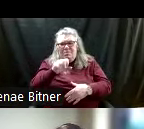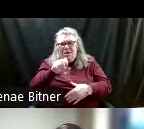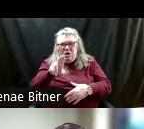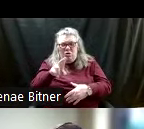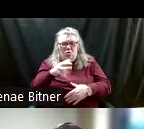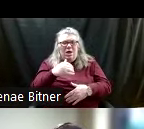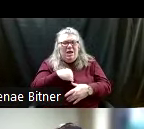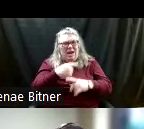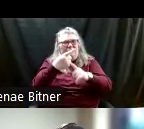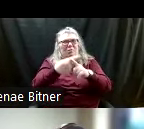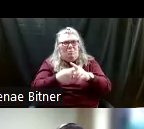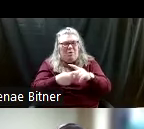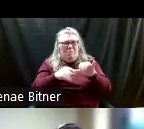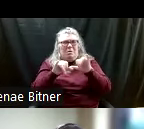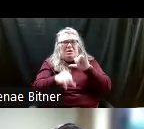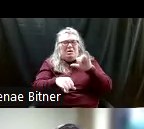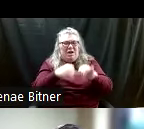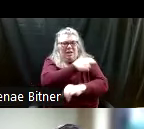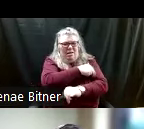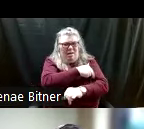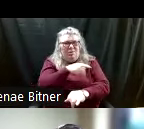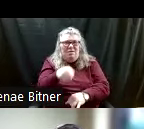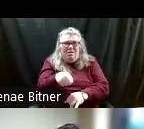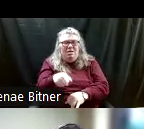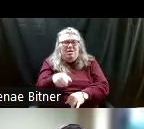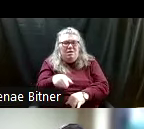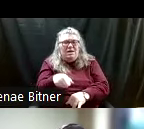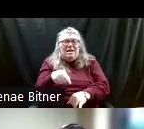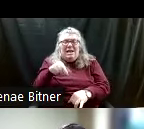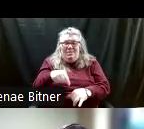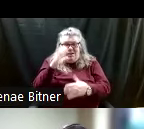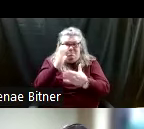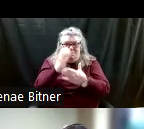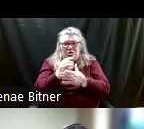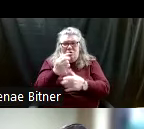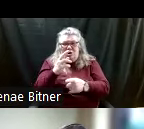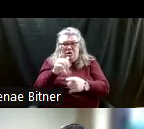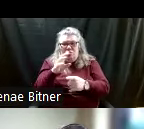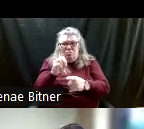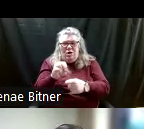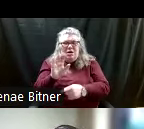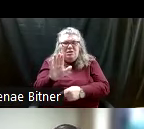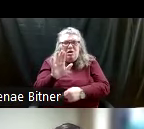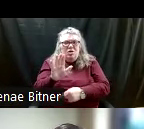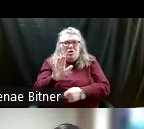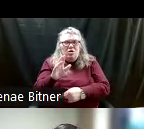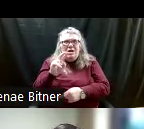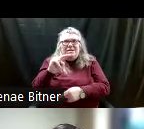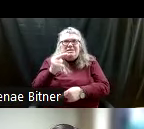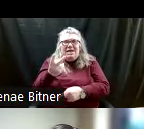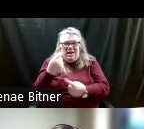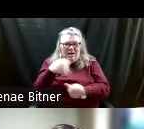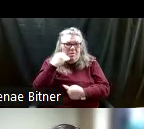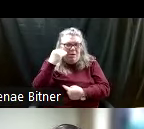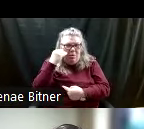having, a month-long hospital visit. So this picture is of Grace on her second coming home. So